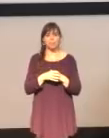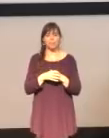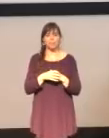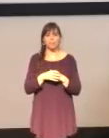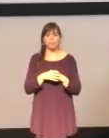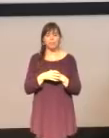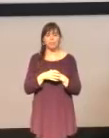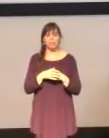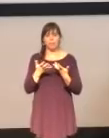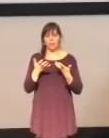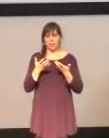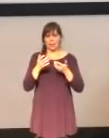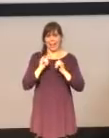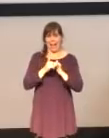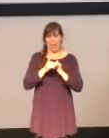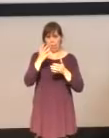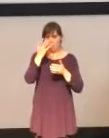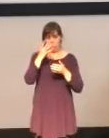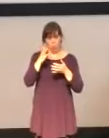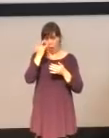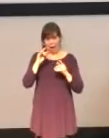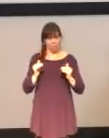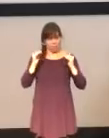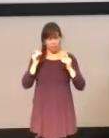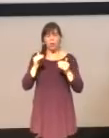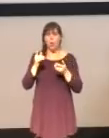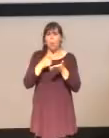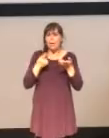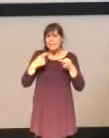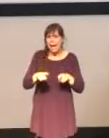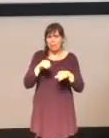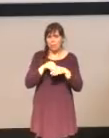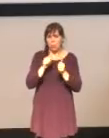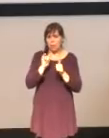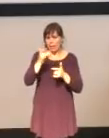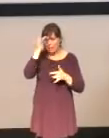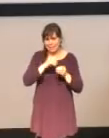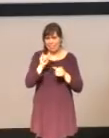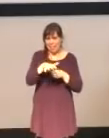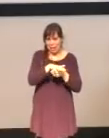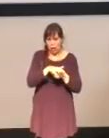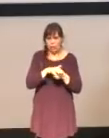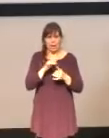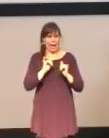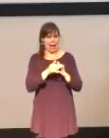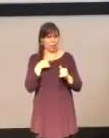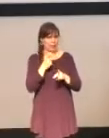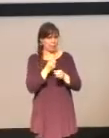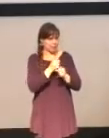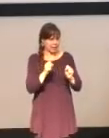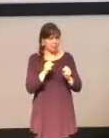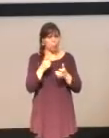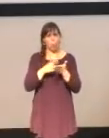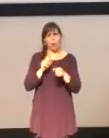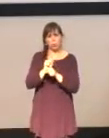dictated about what happens with the disease, what do we need to be safe, and what work can we do.